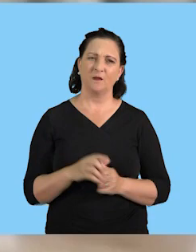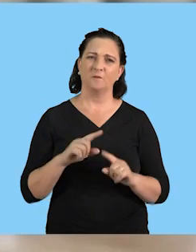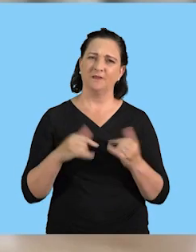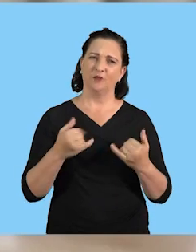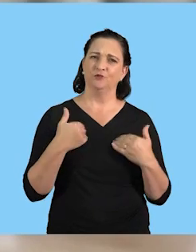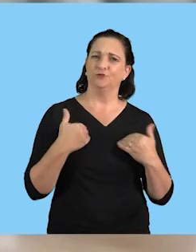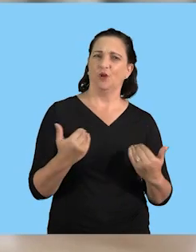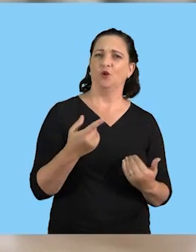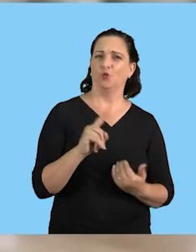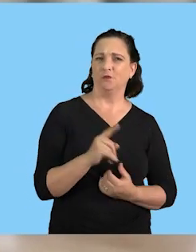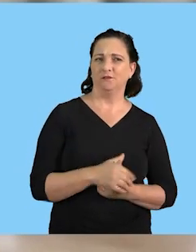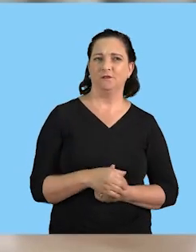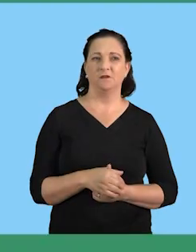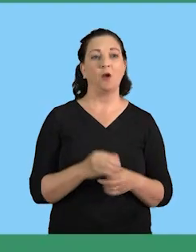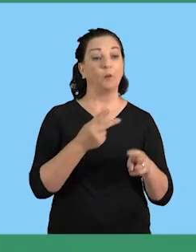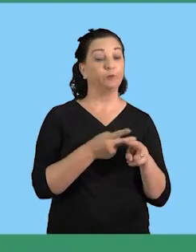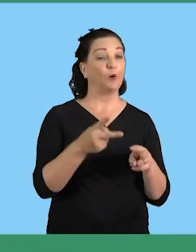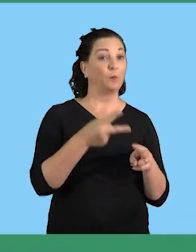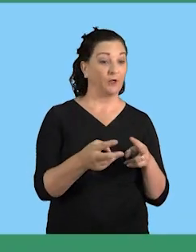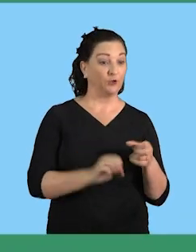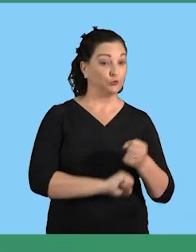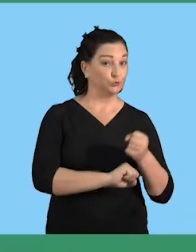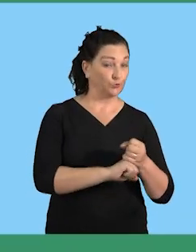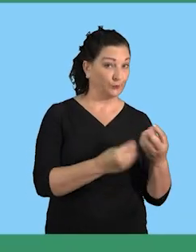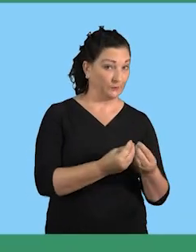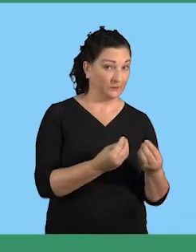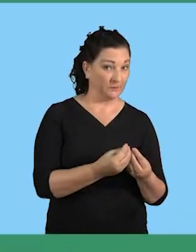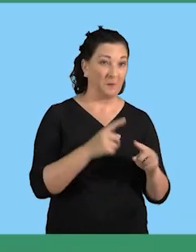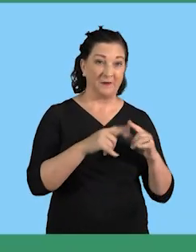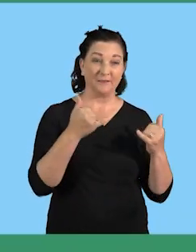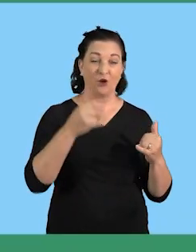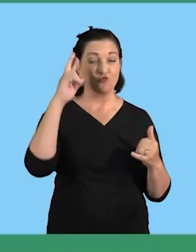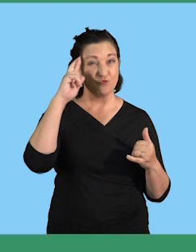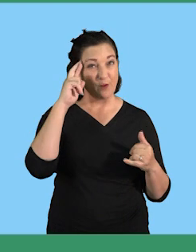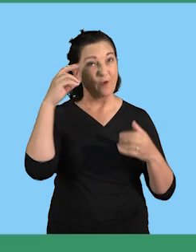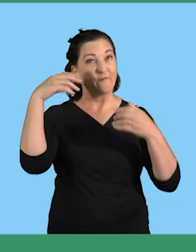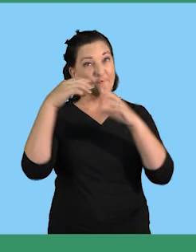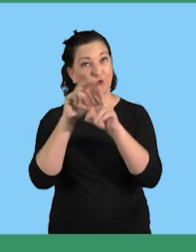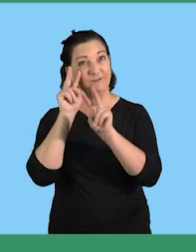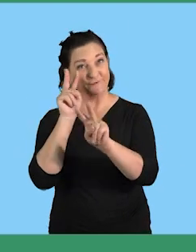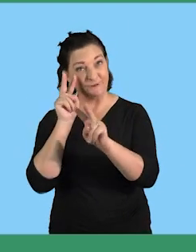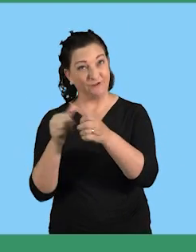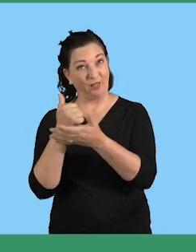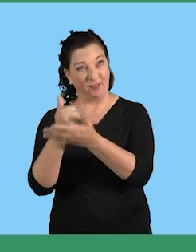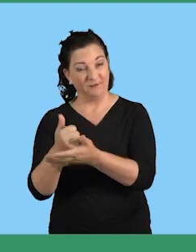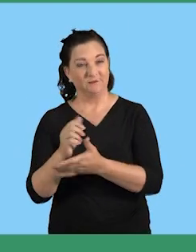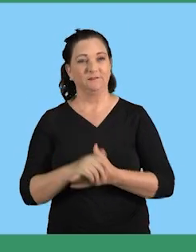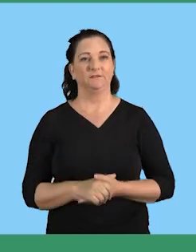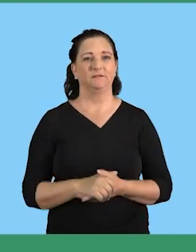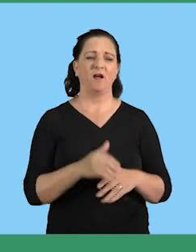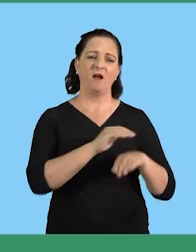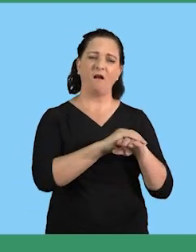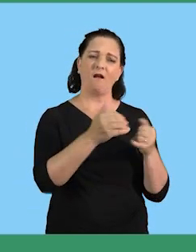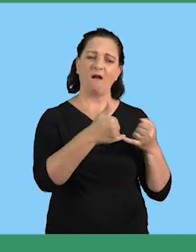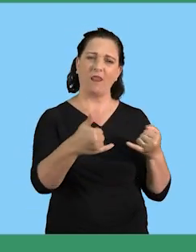with our journey, we're starting off here with preparing support materials. Don't forget, we're speaking visual aids. So now, what are the